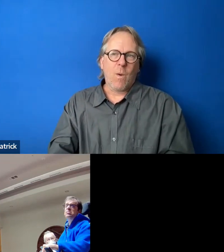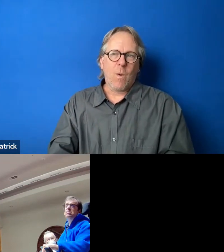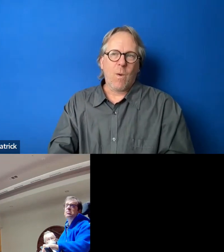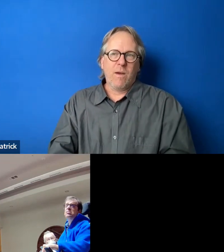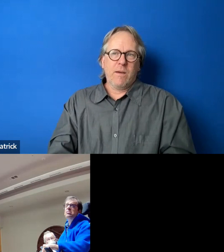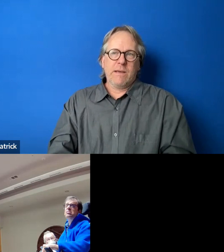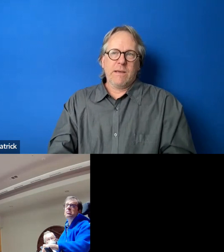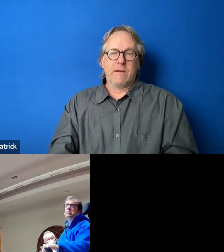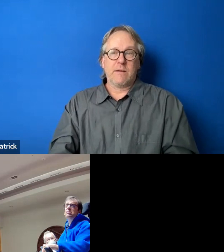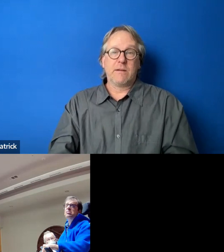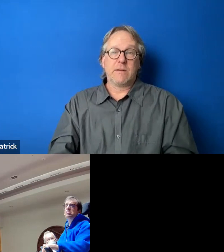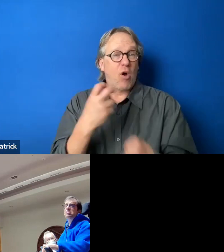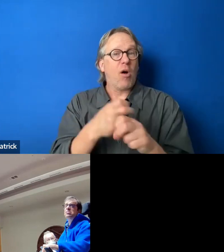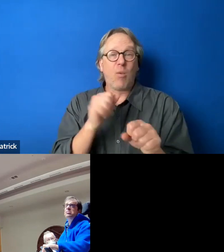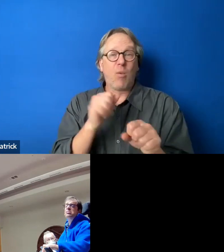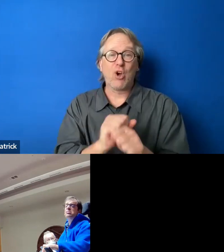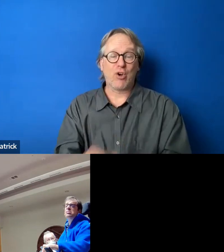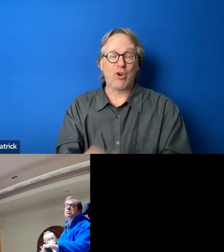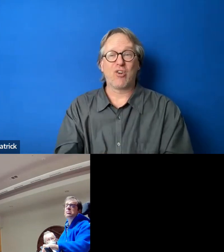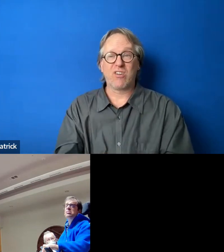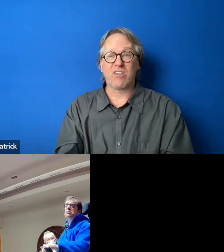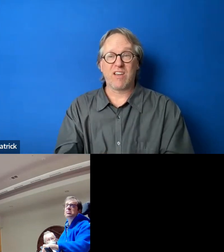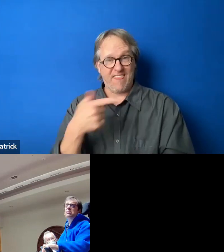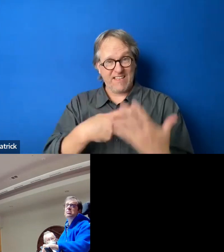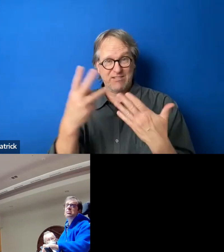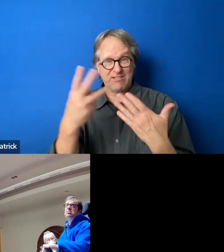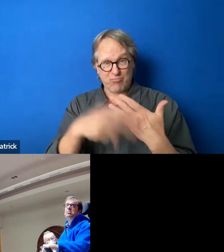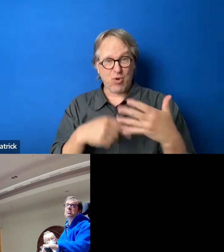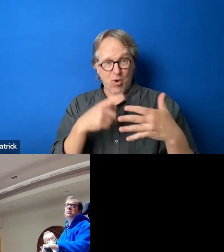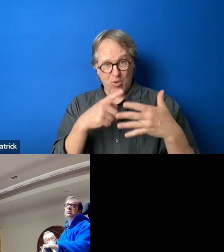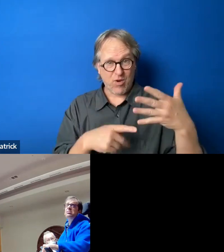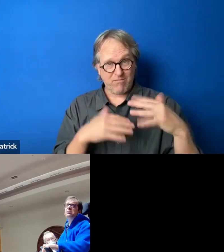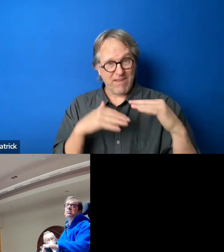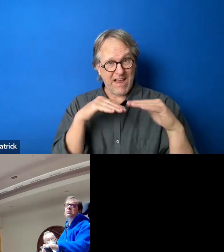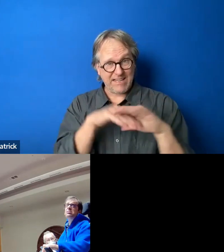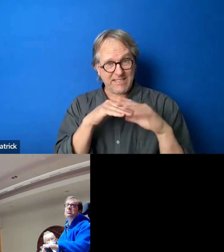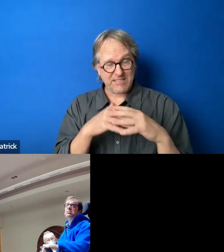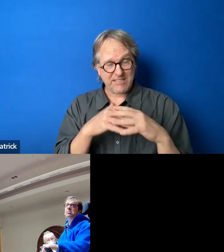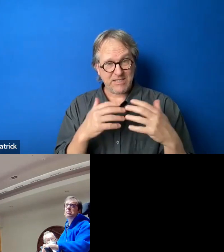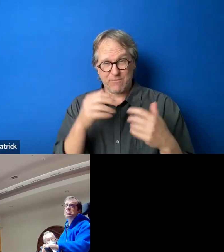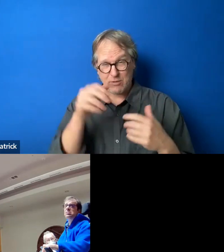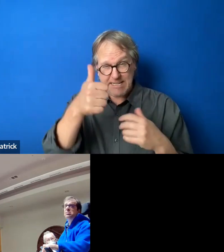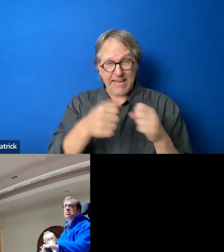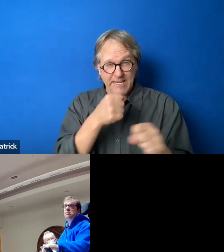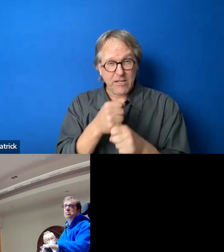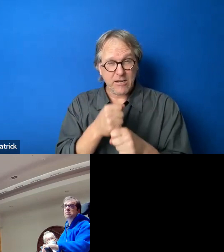And, you know, it's hard. I mean, this is a program I've given a chunk of my heart to now for 10 years.